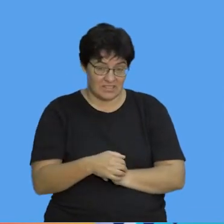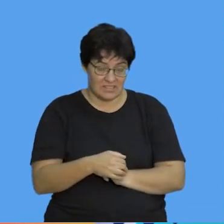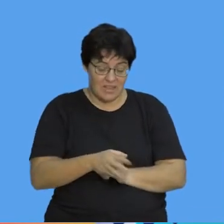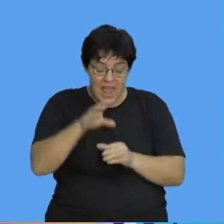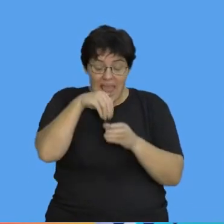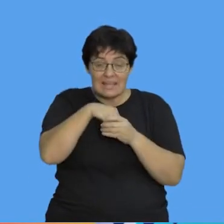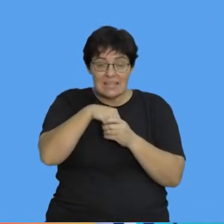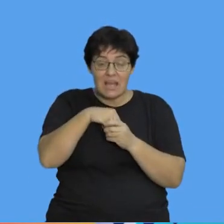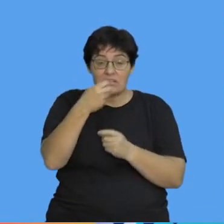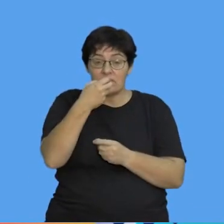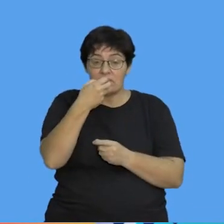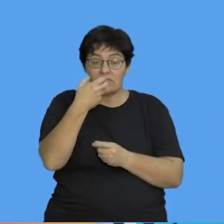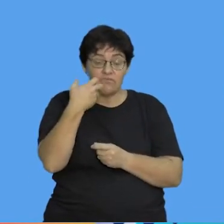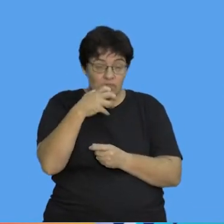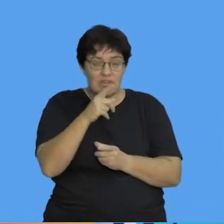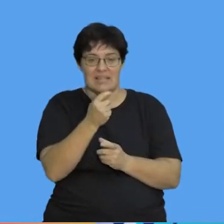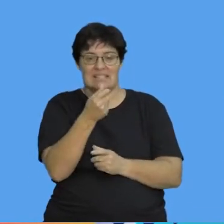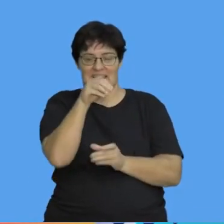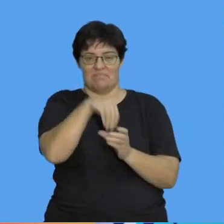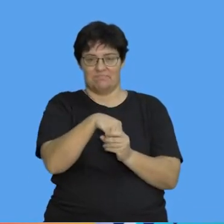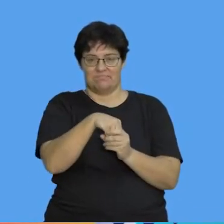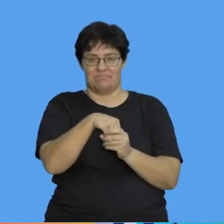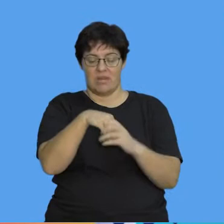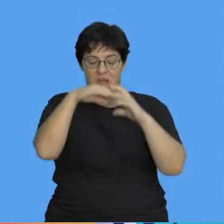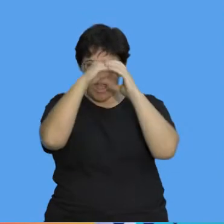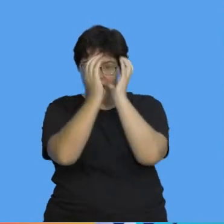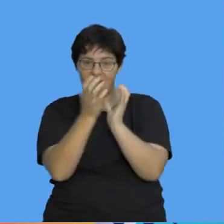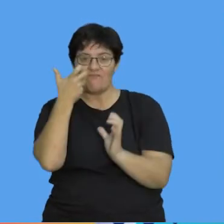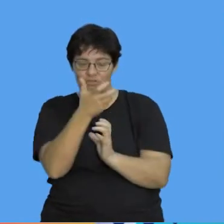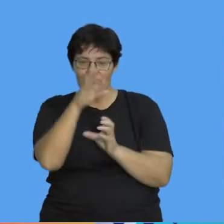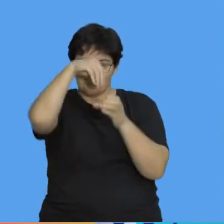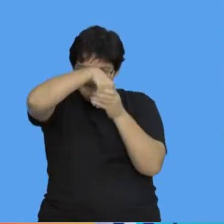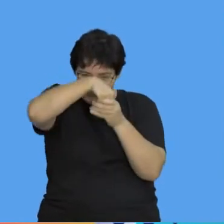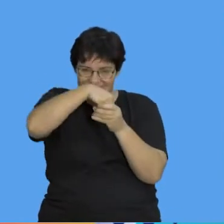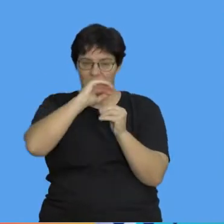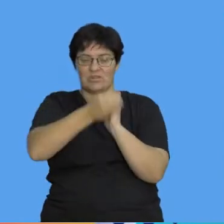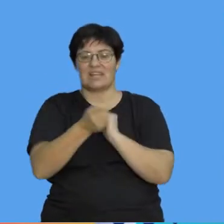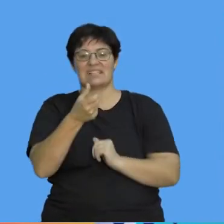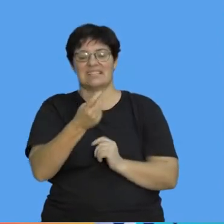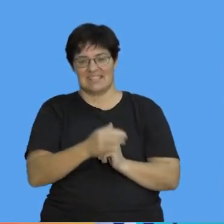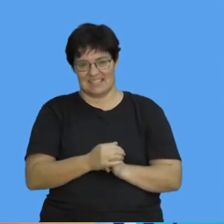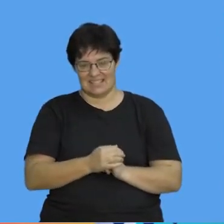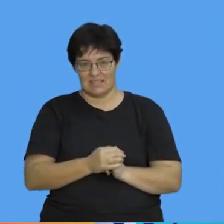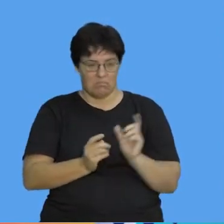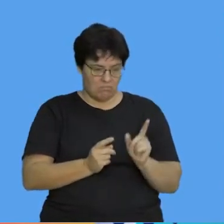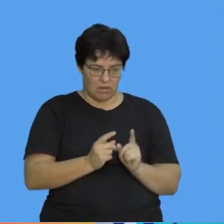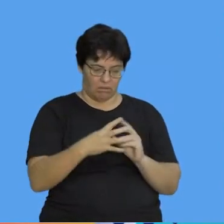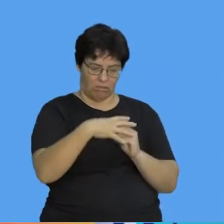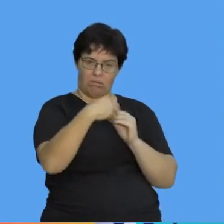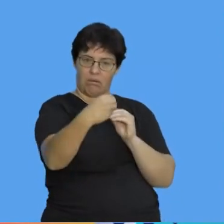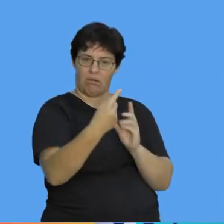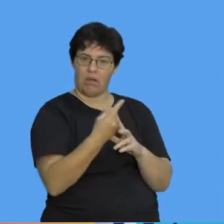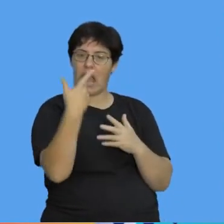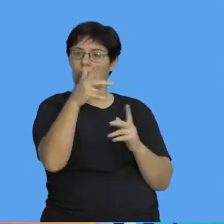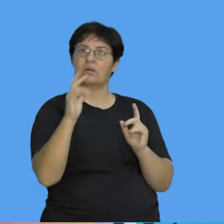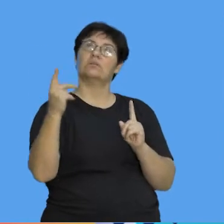there. And what's inside the fruit? The seeds, protected inside, rather than the